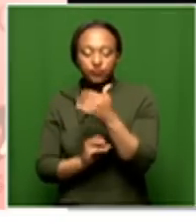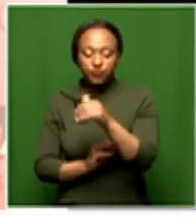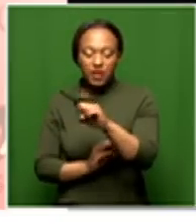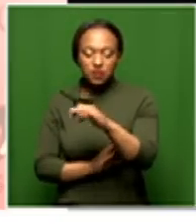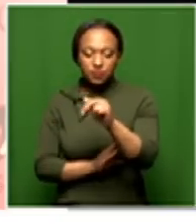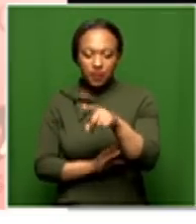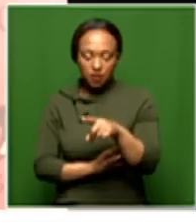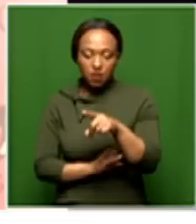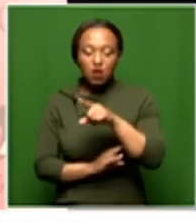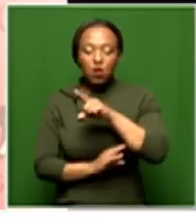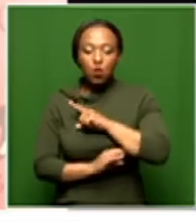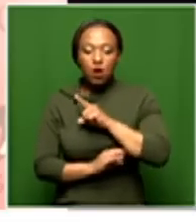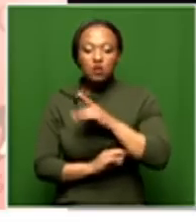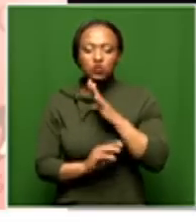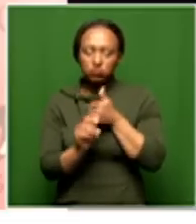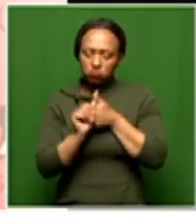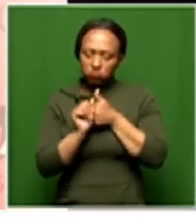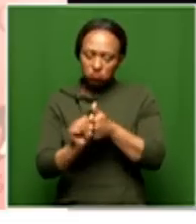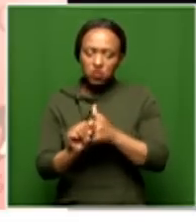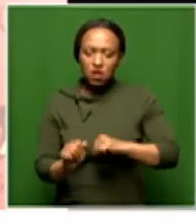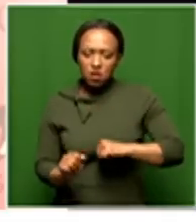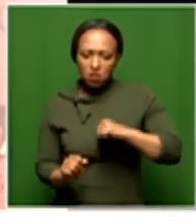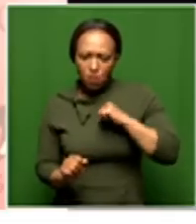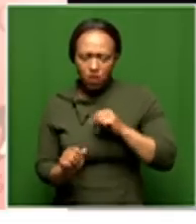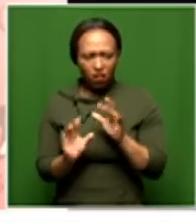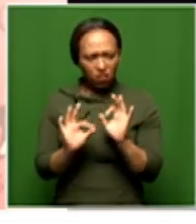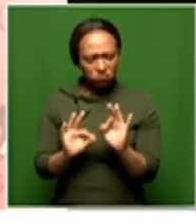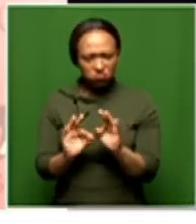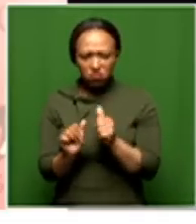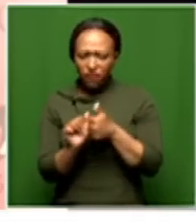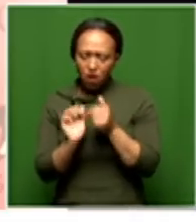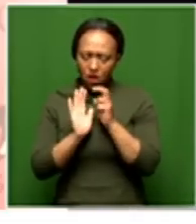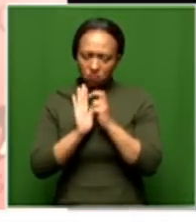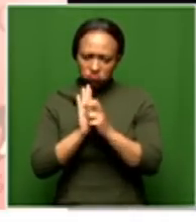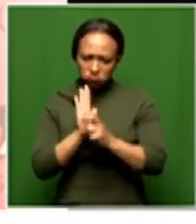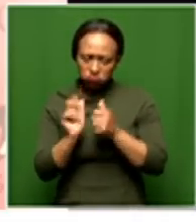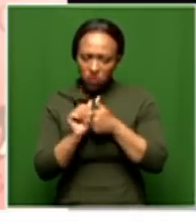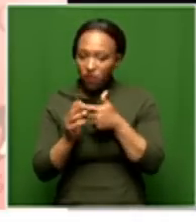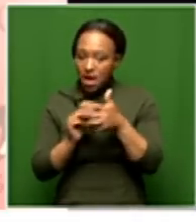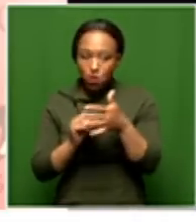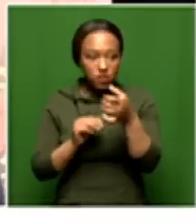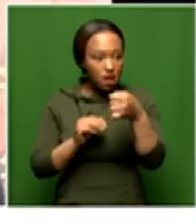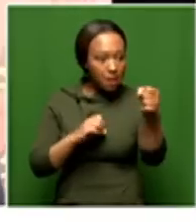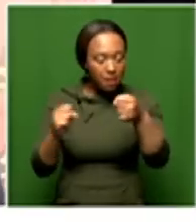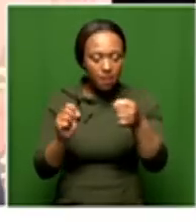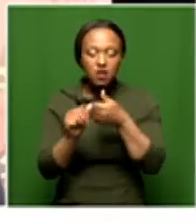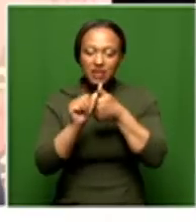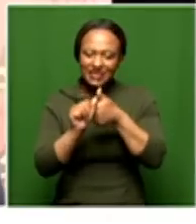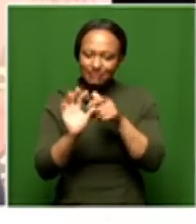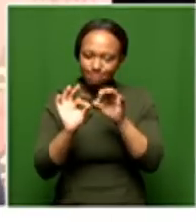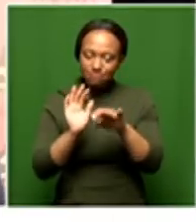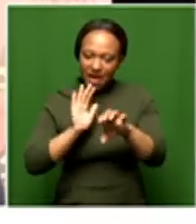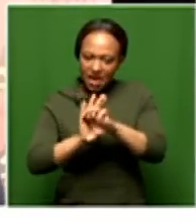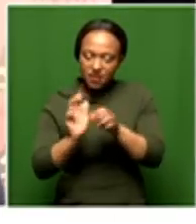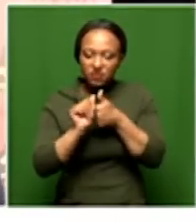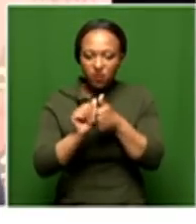SACP to uphold revolutionary morality in their conduct across every area where they're deployed. Yeah, you came out as well,